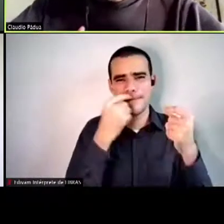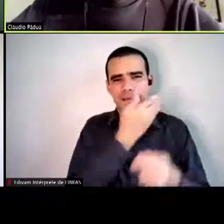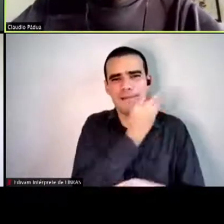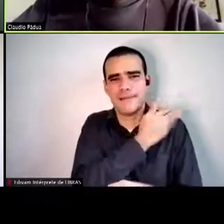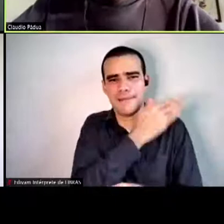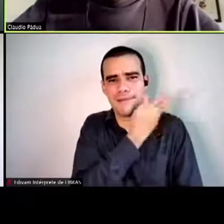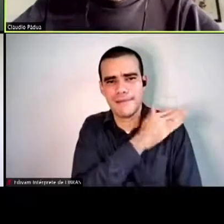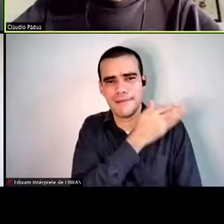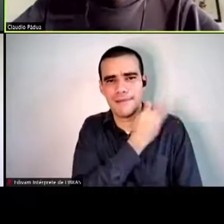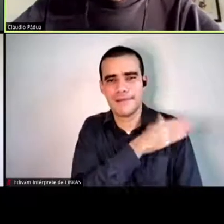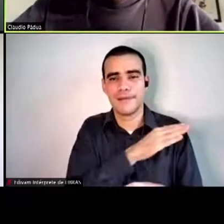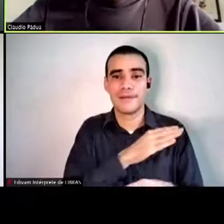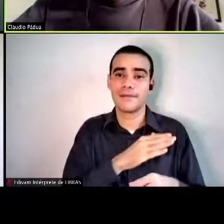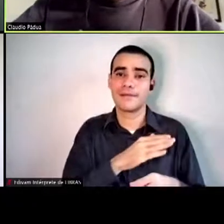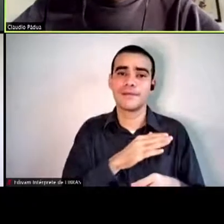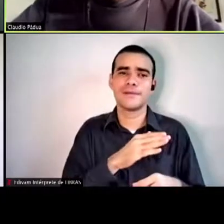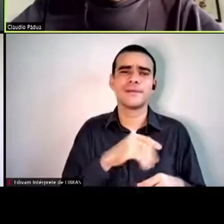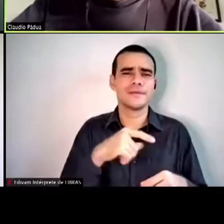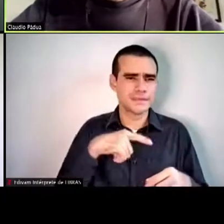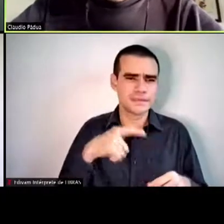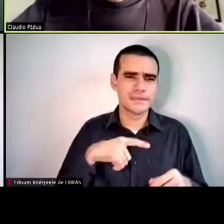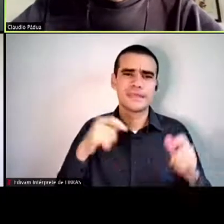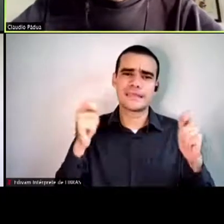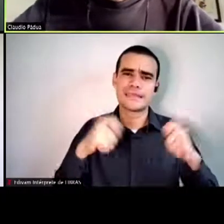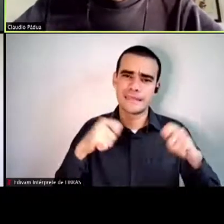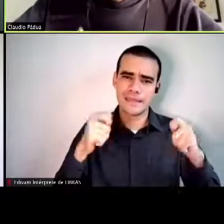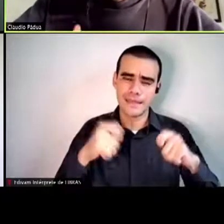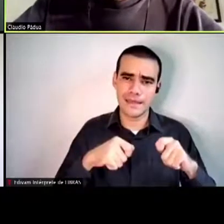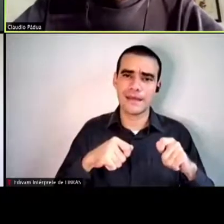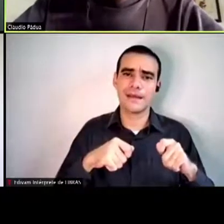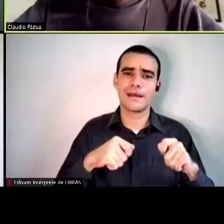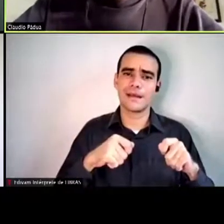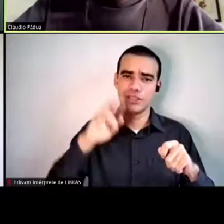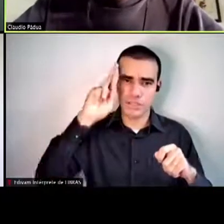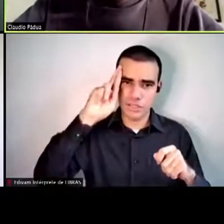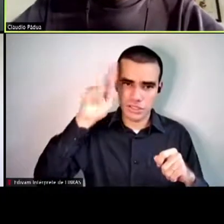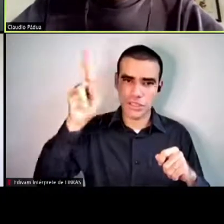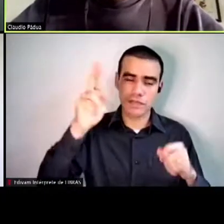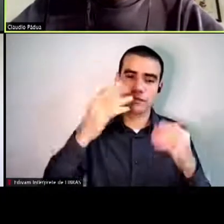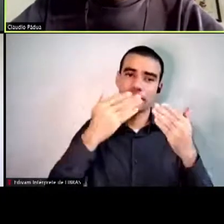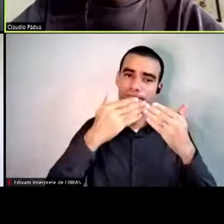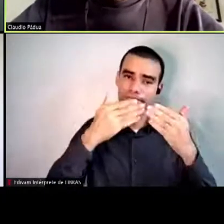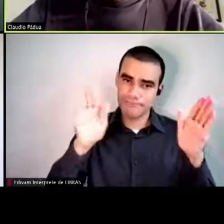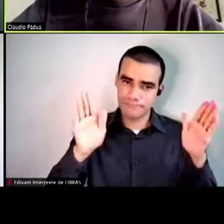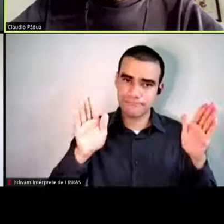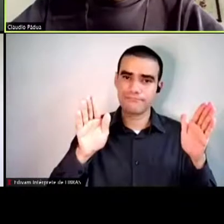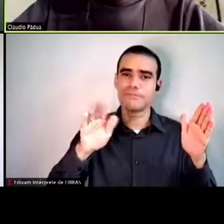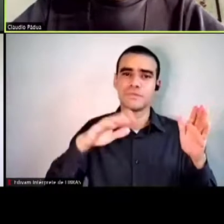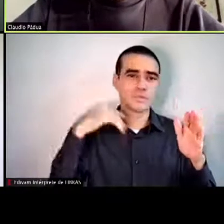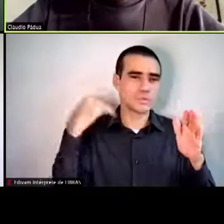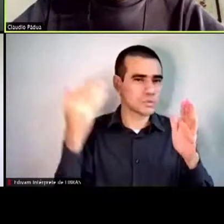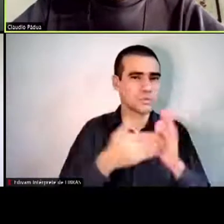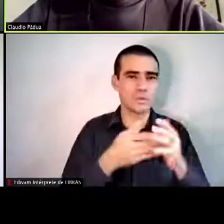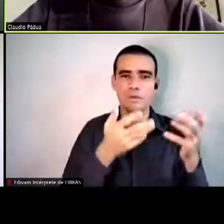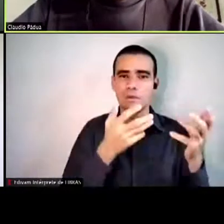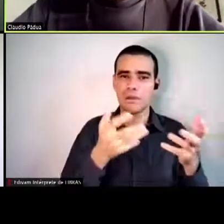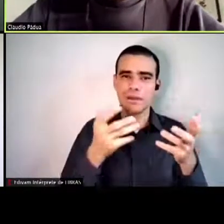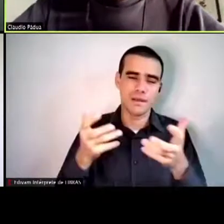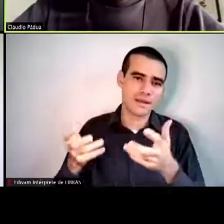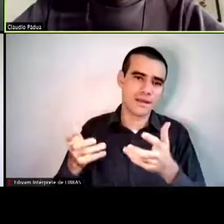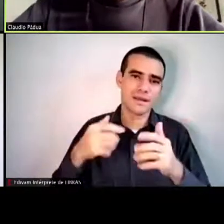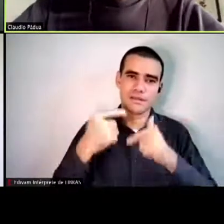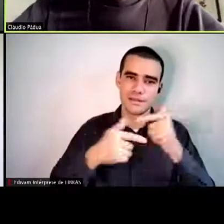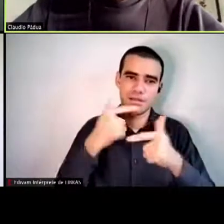everything to end xenophobia and say, we have the conditions to run the show here. Let's open the